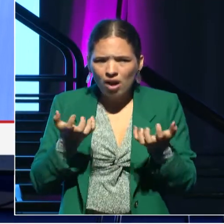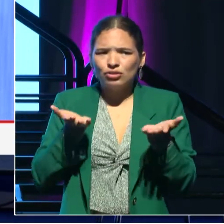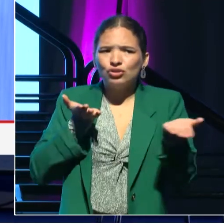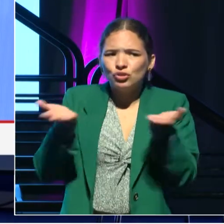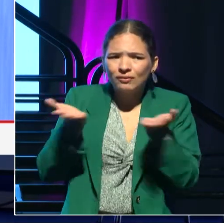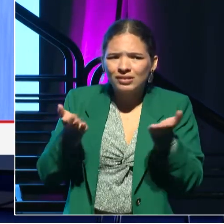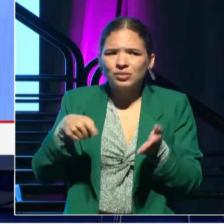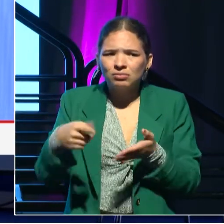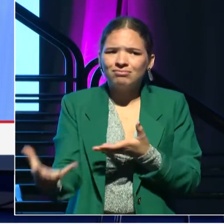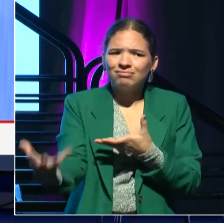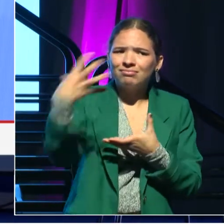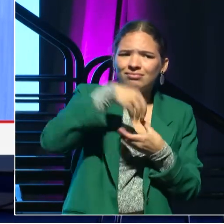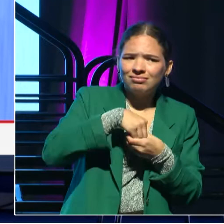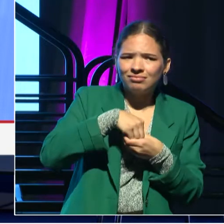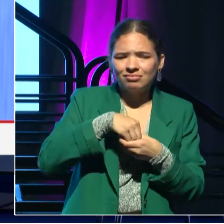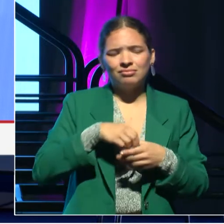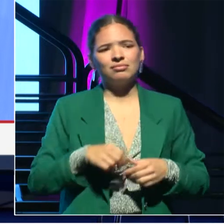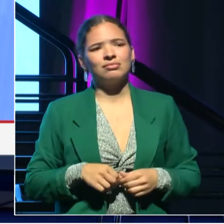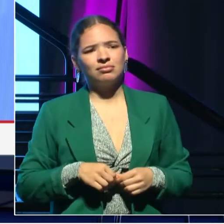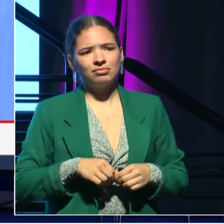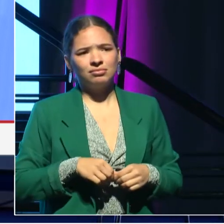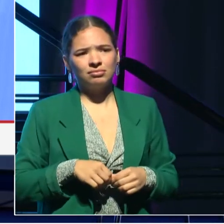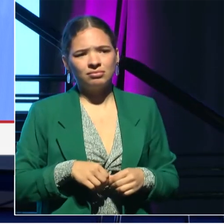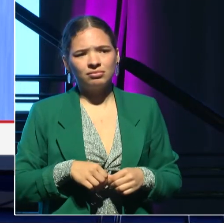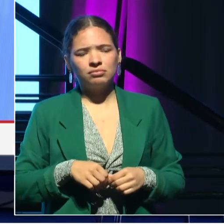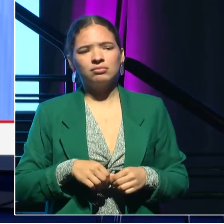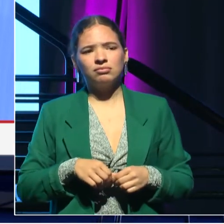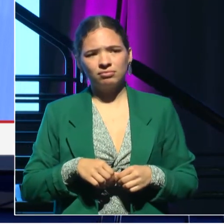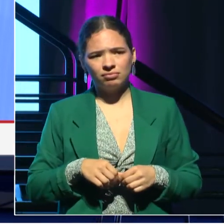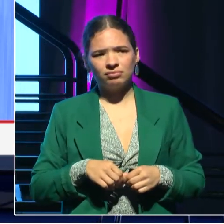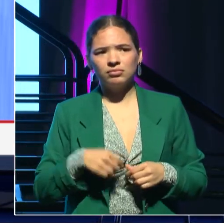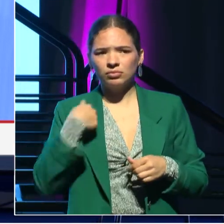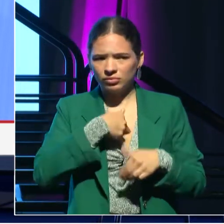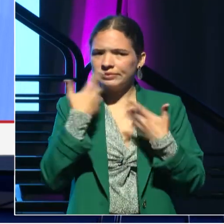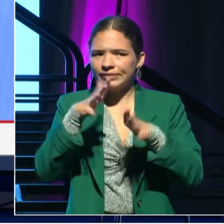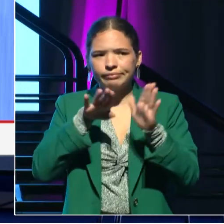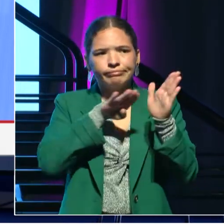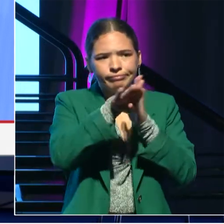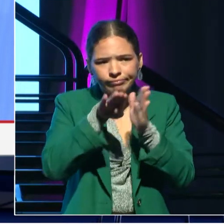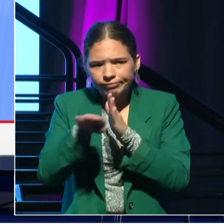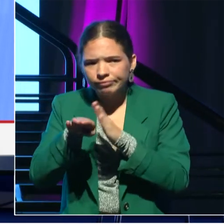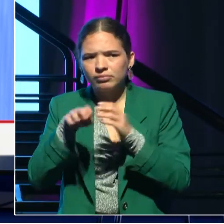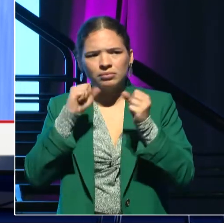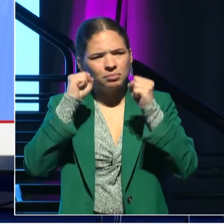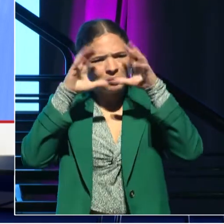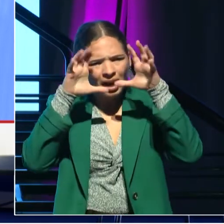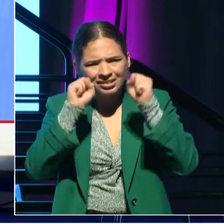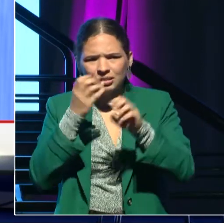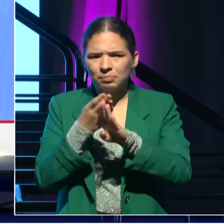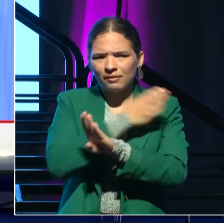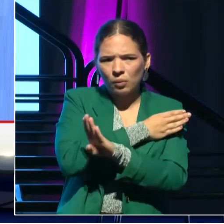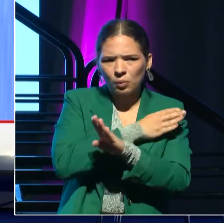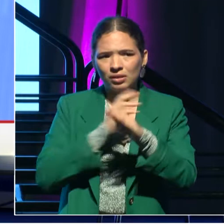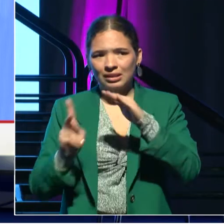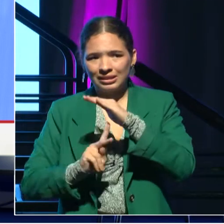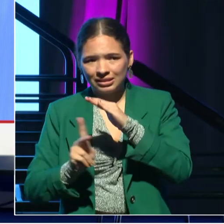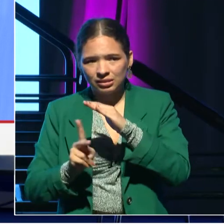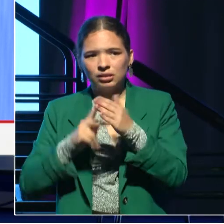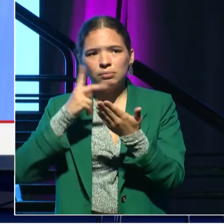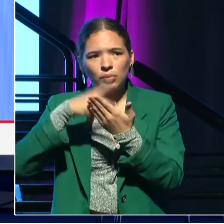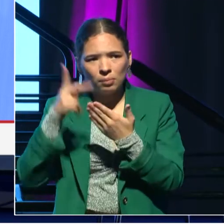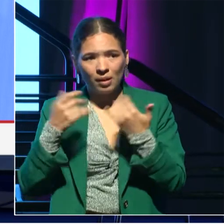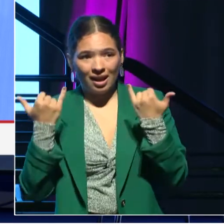the most robust free pre-K program in the nation, we are also prioritizing access